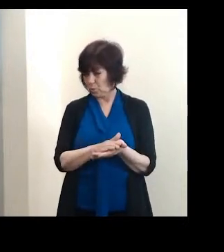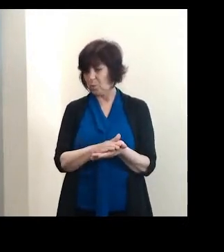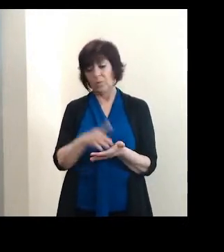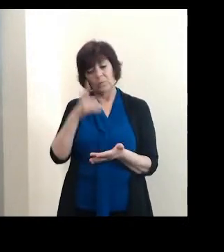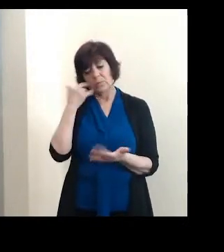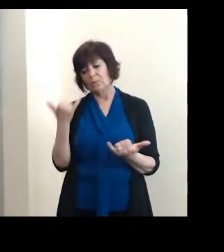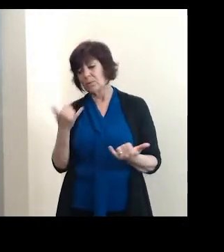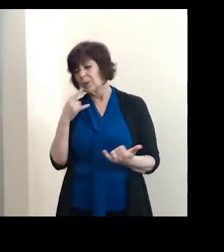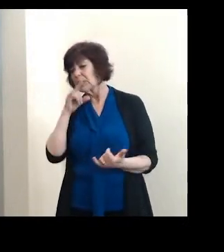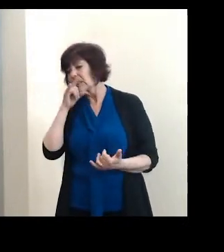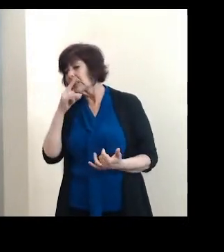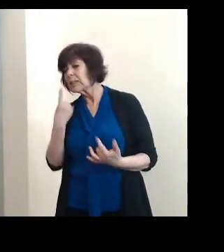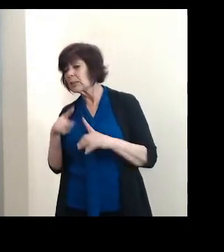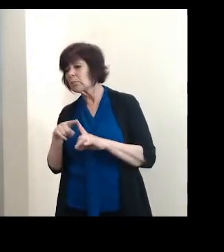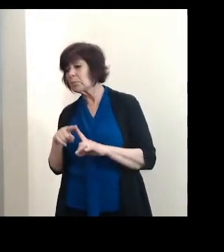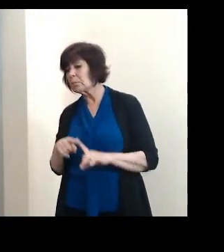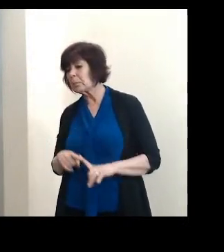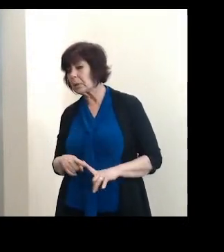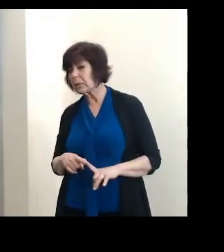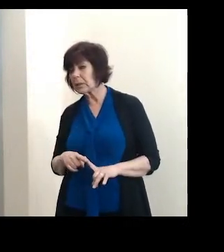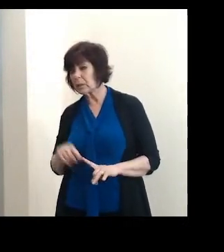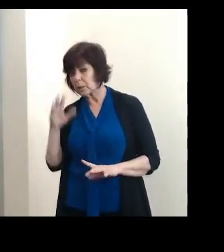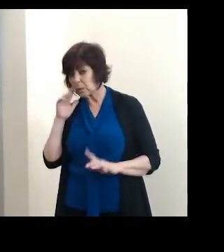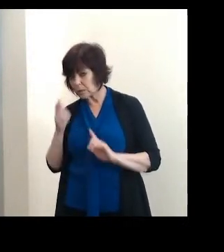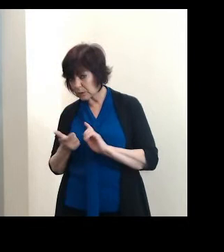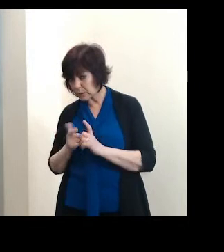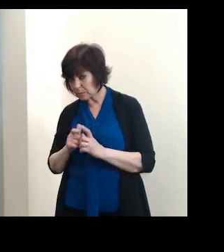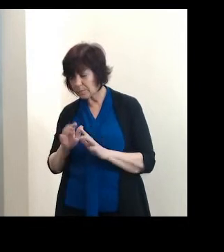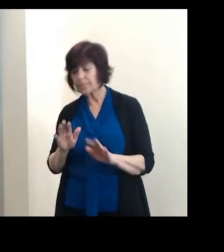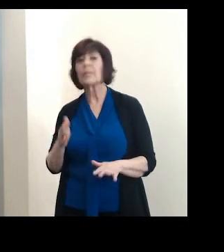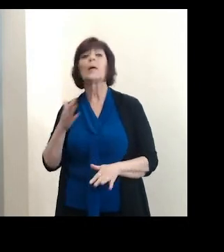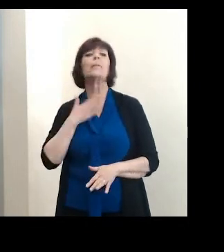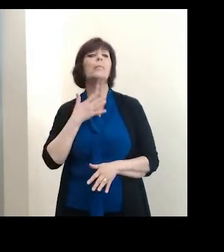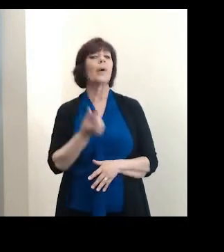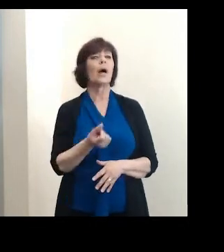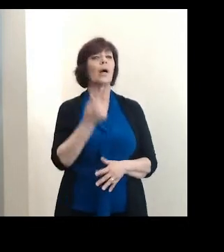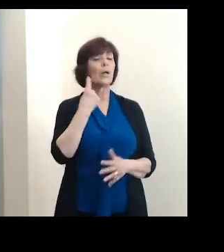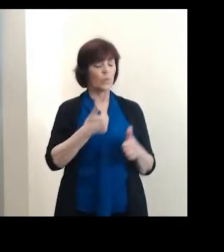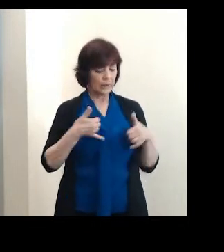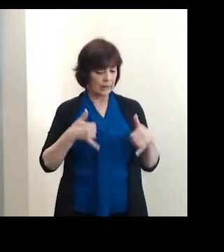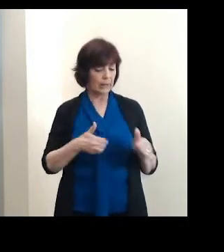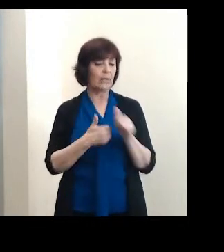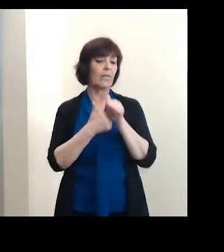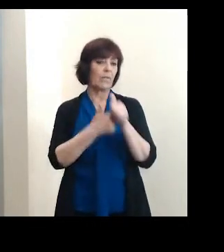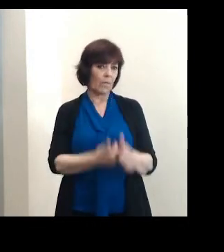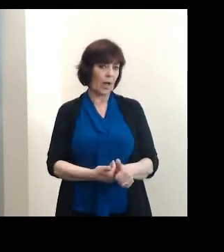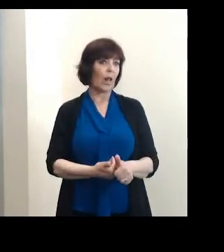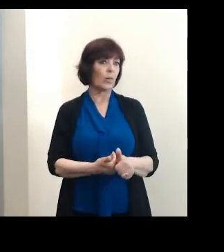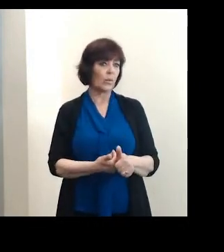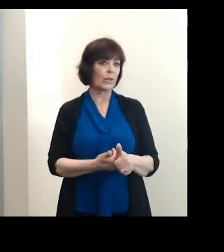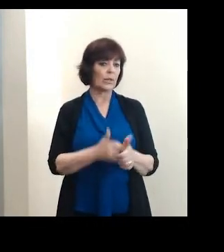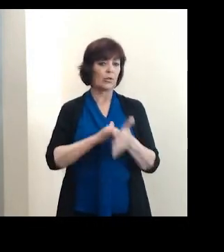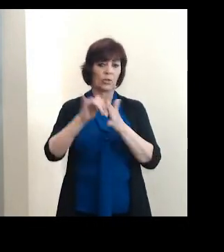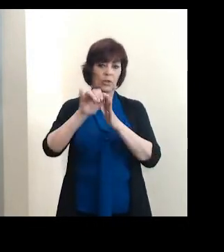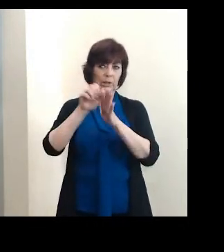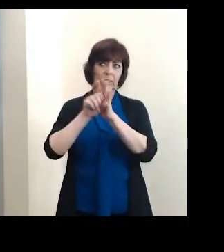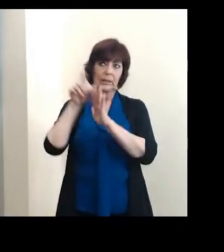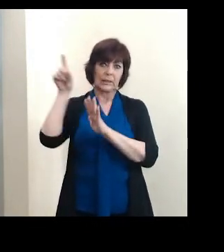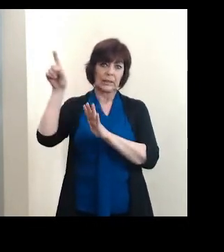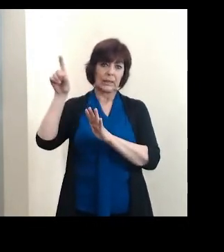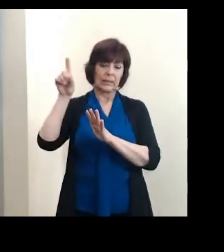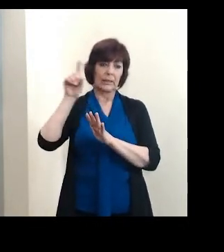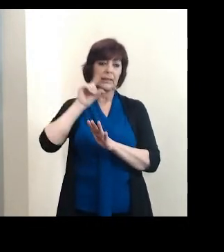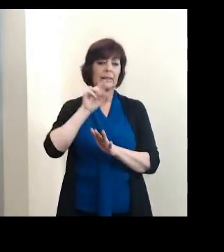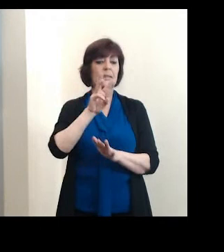tested positive last week? My understanding is we are still following the standard associated with New York State, which is the